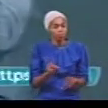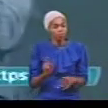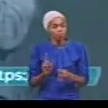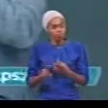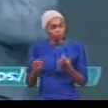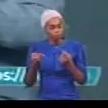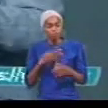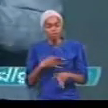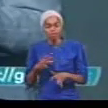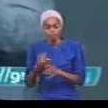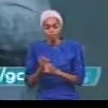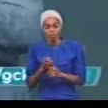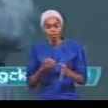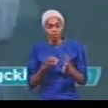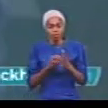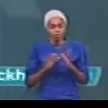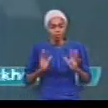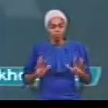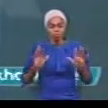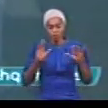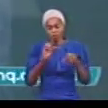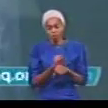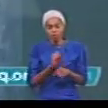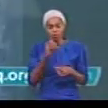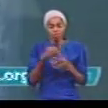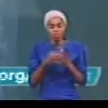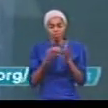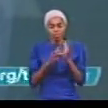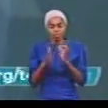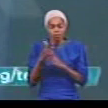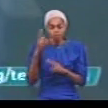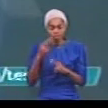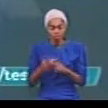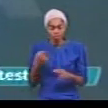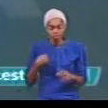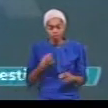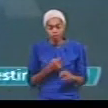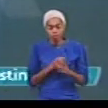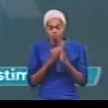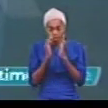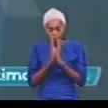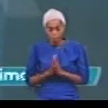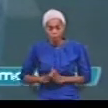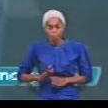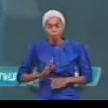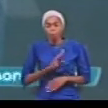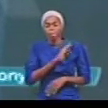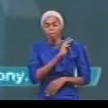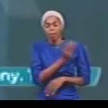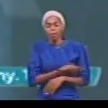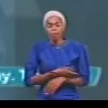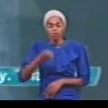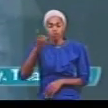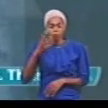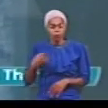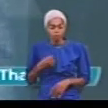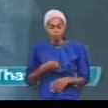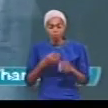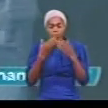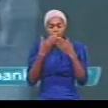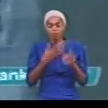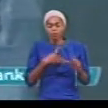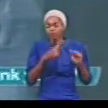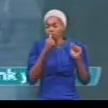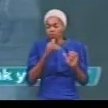miracles. In Jesus' name we pray. Almighty God, we thank you and praise your holy